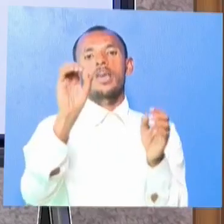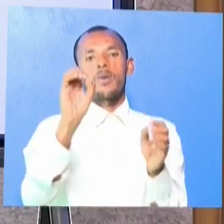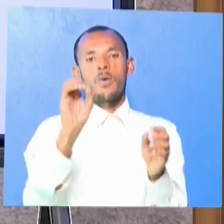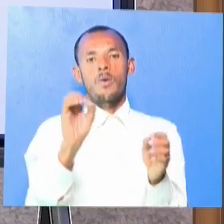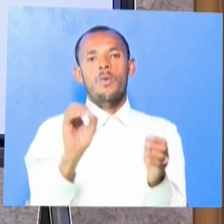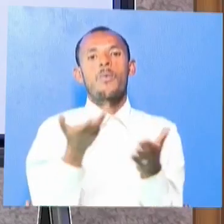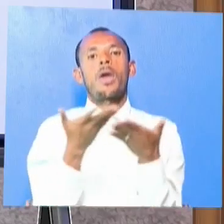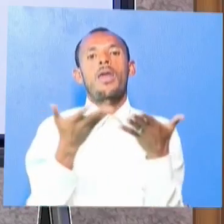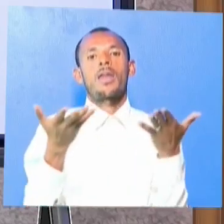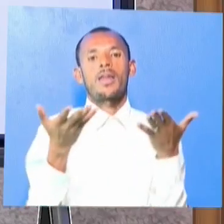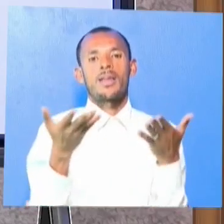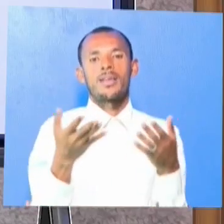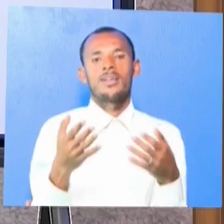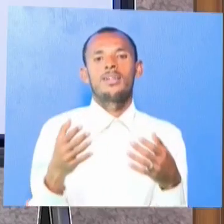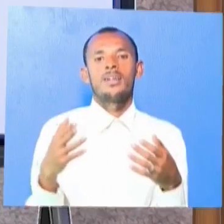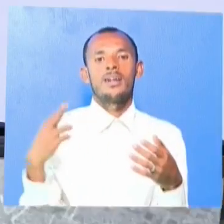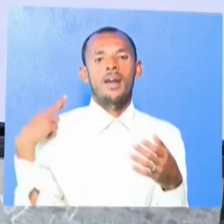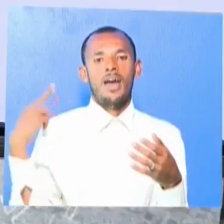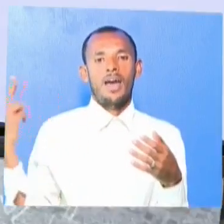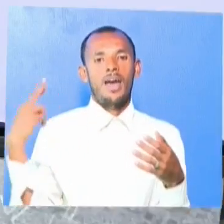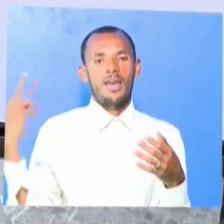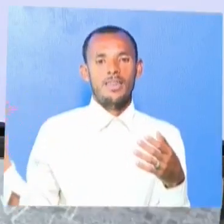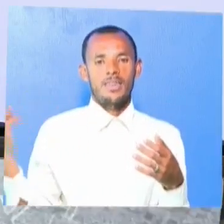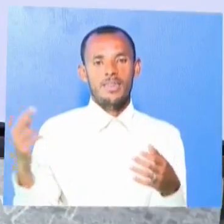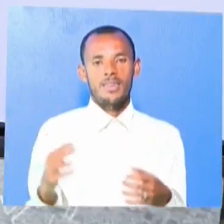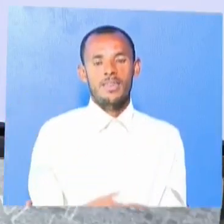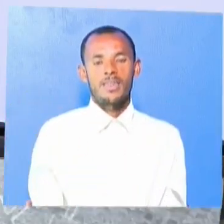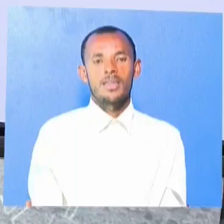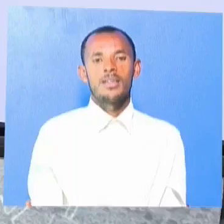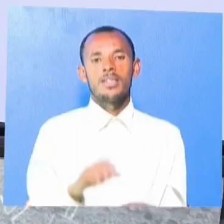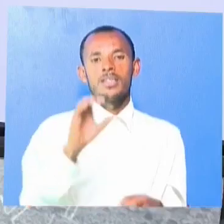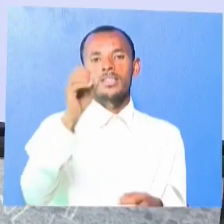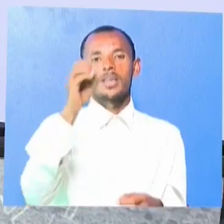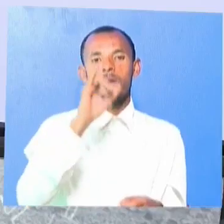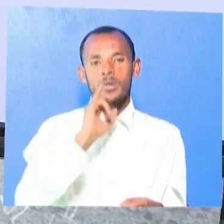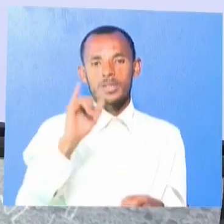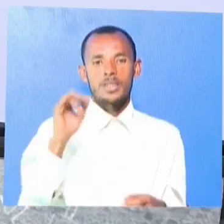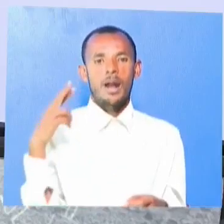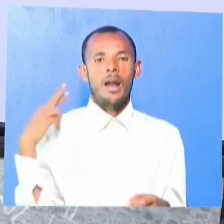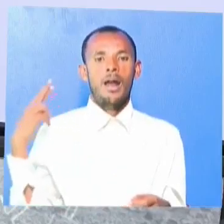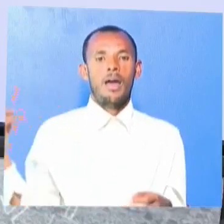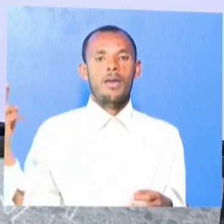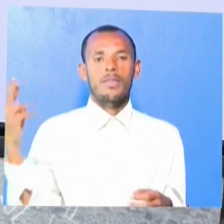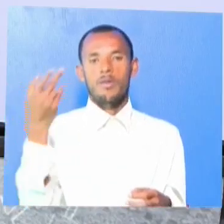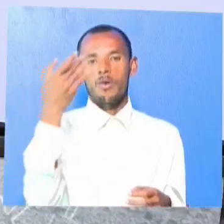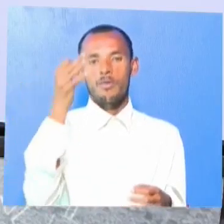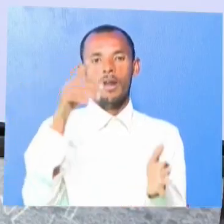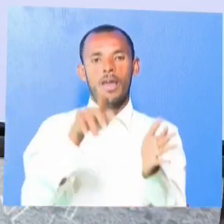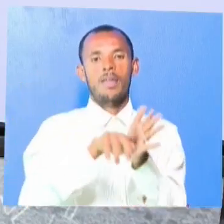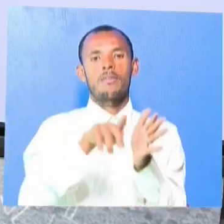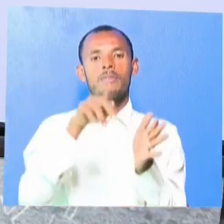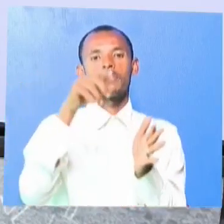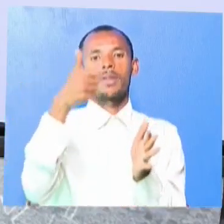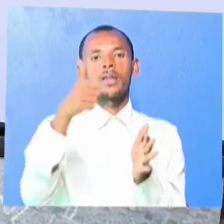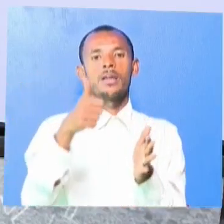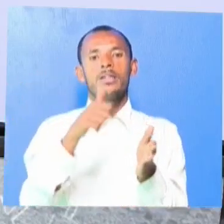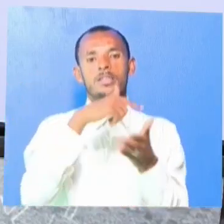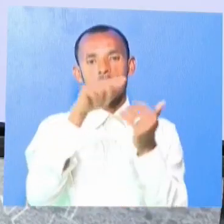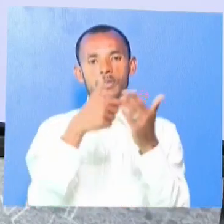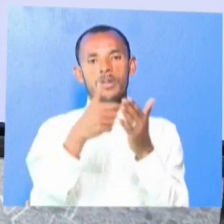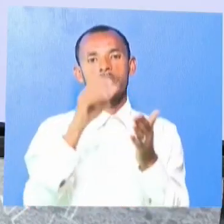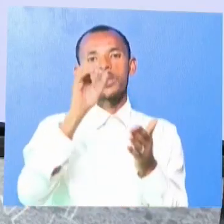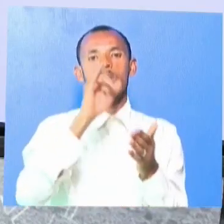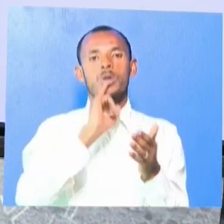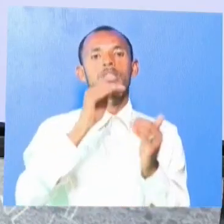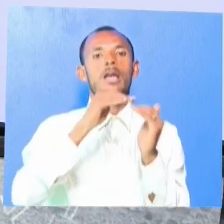of 0? 0 is here. It is to the right. 0 is this to the right of -10. Therefore, 0 is